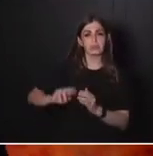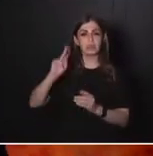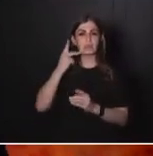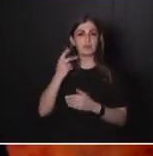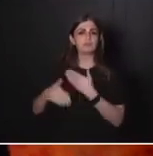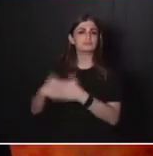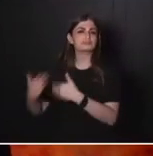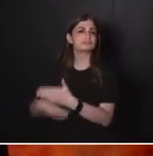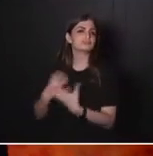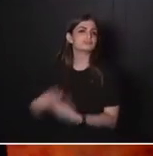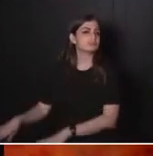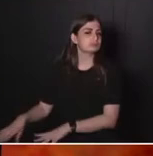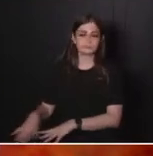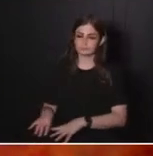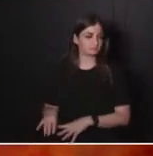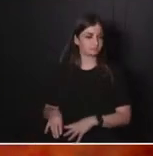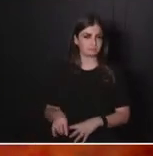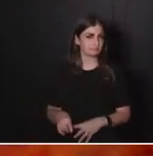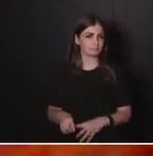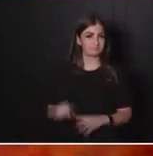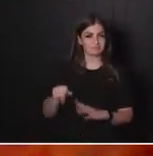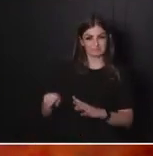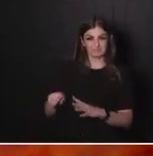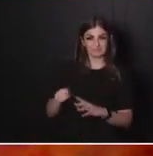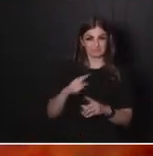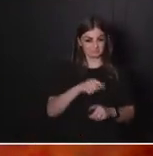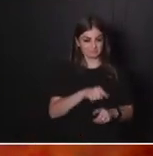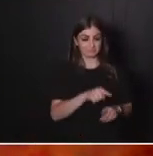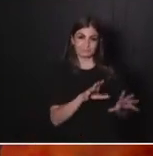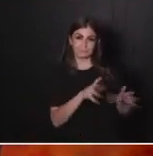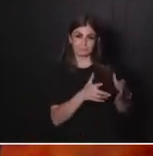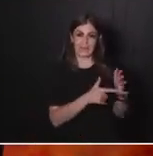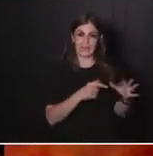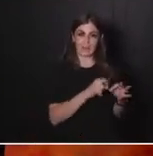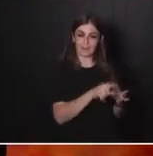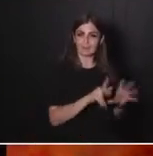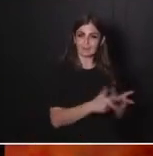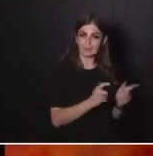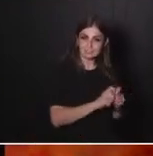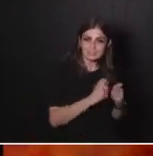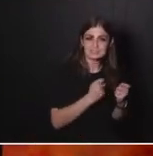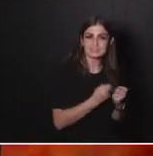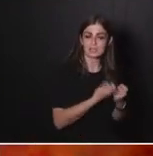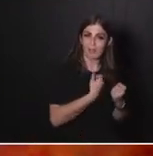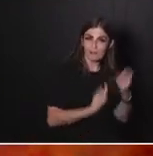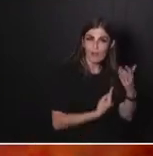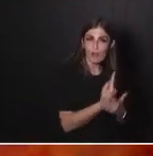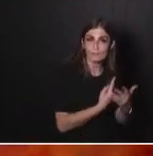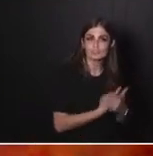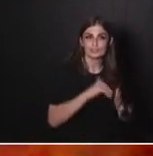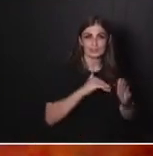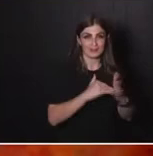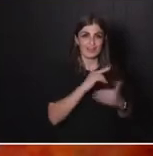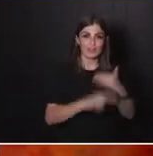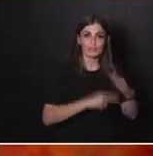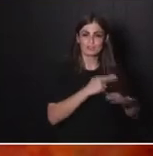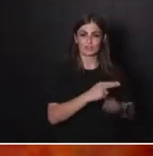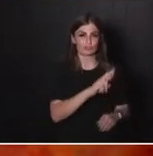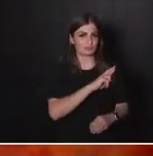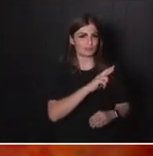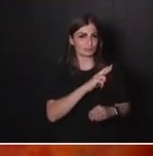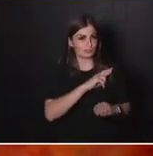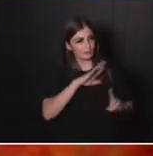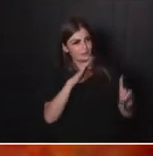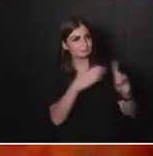day. Albo and his team have not only the political opportunity, but now the national responsibility to take Labor to